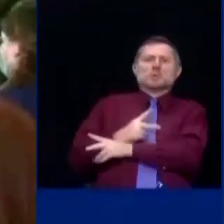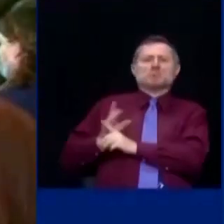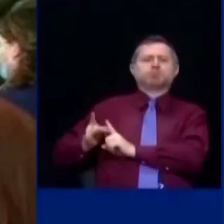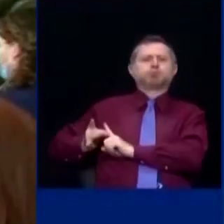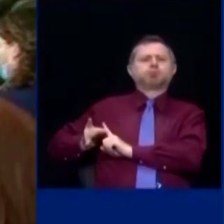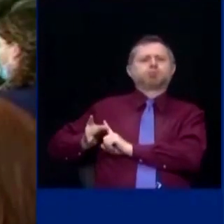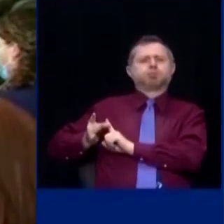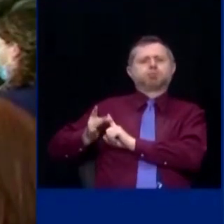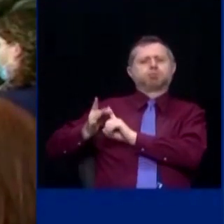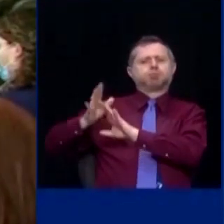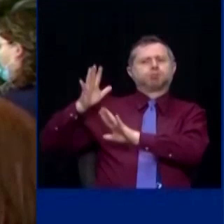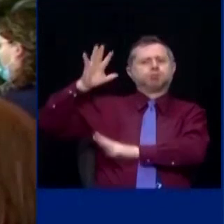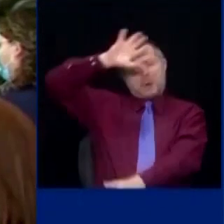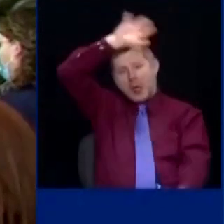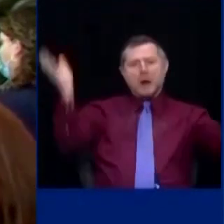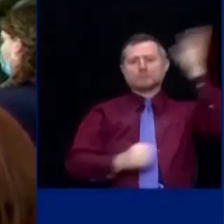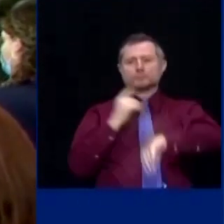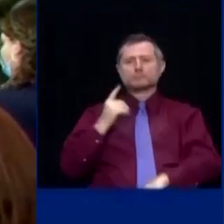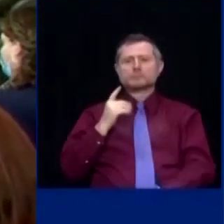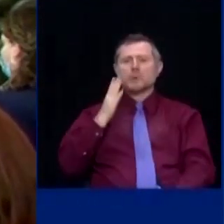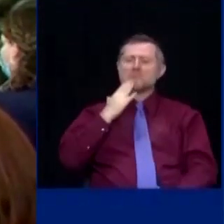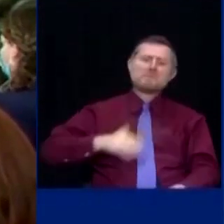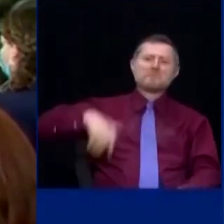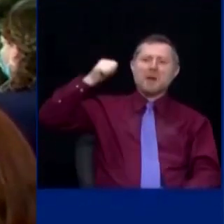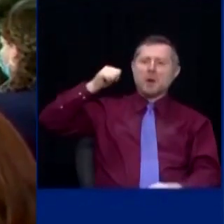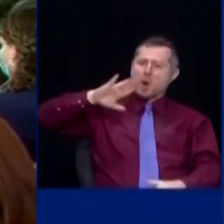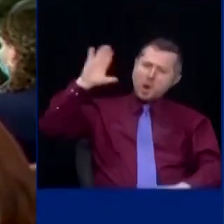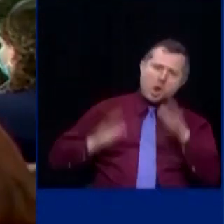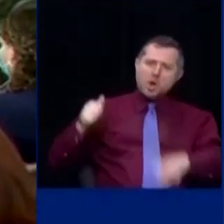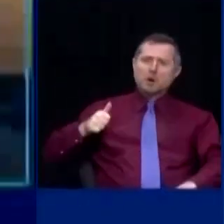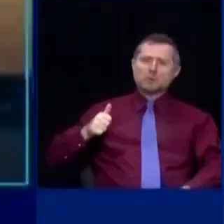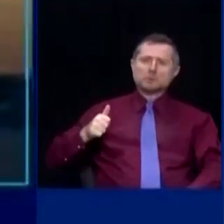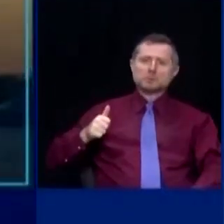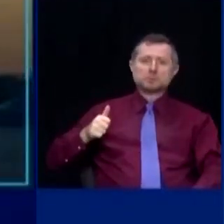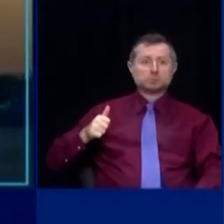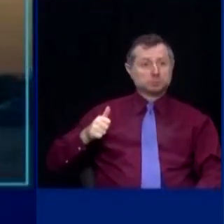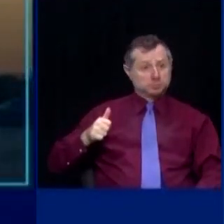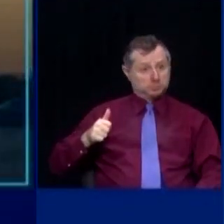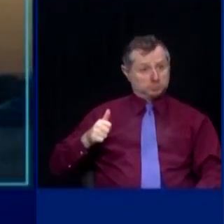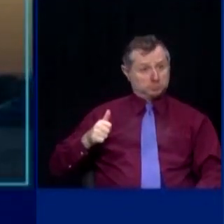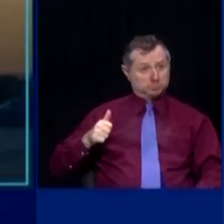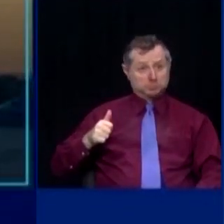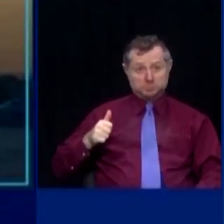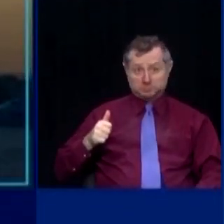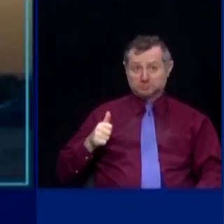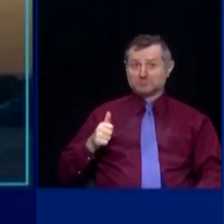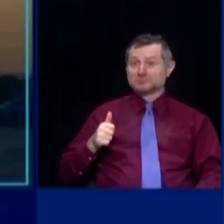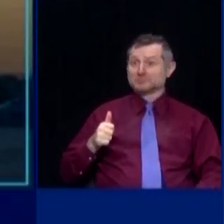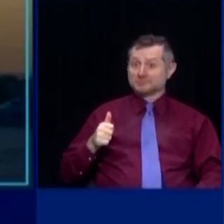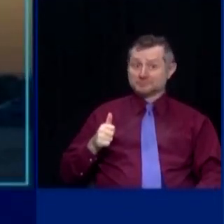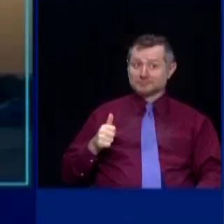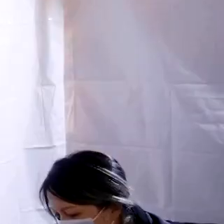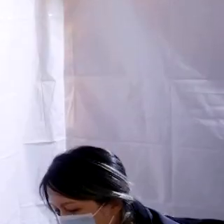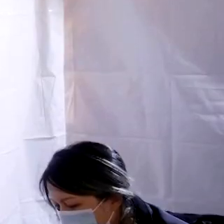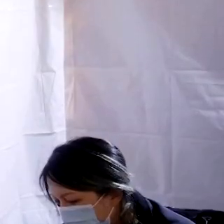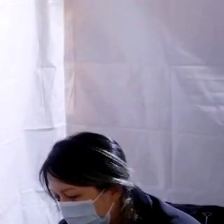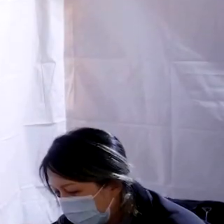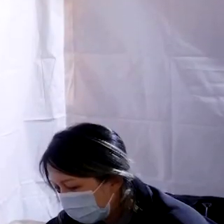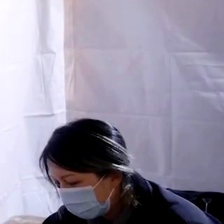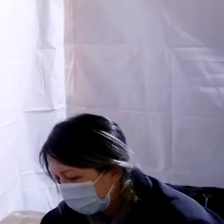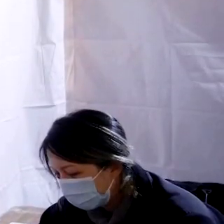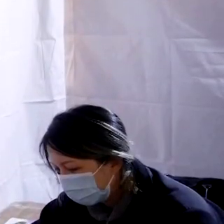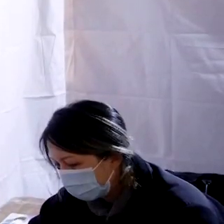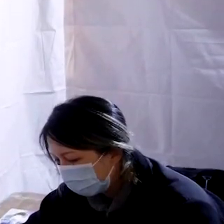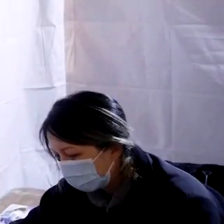Governor Andrew Cuomo on Tuesday congratulated the state on reaching a crucial milestone. He reported that 70% of New York adults